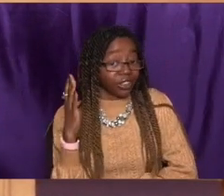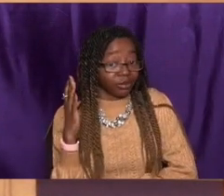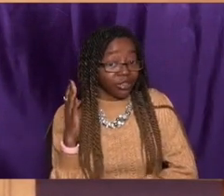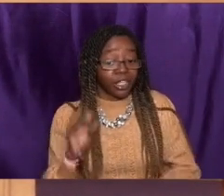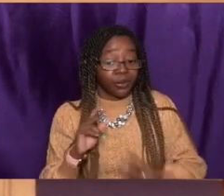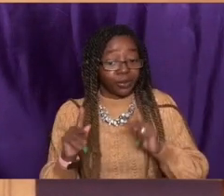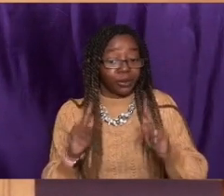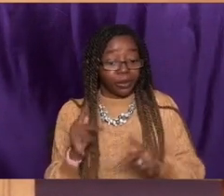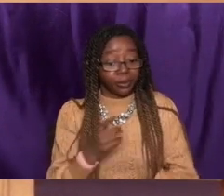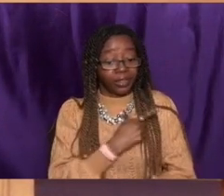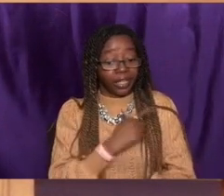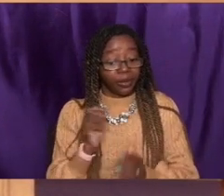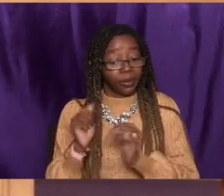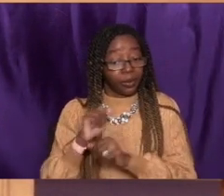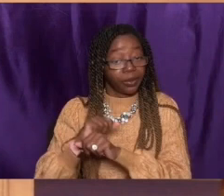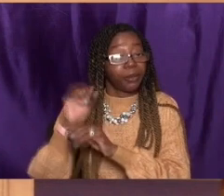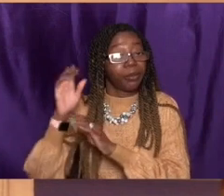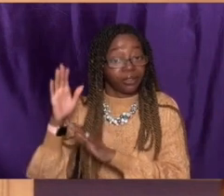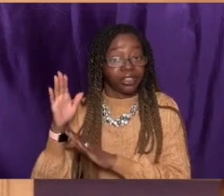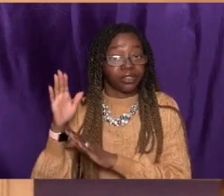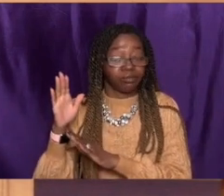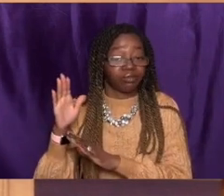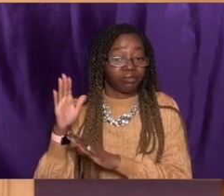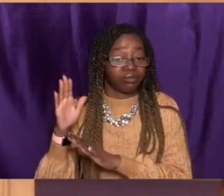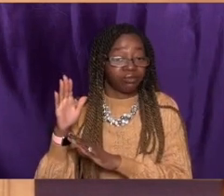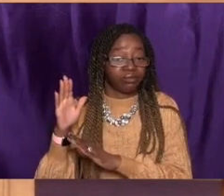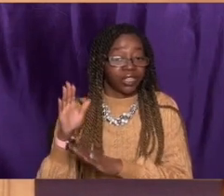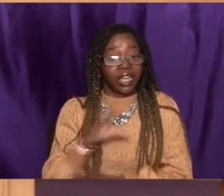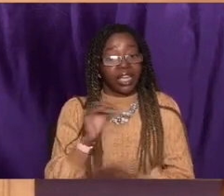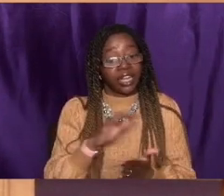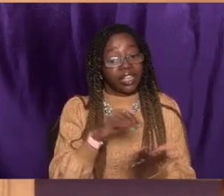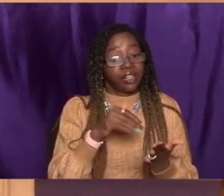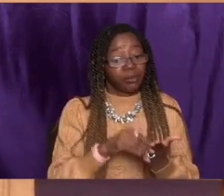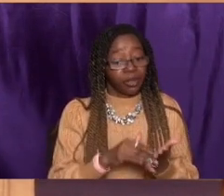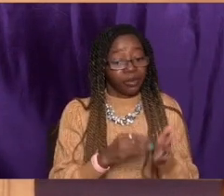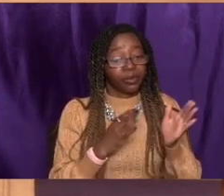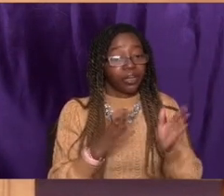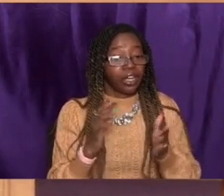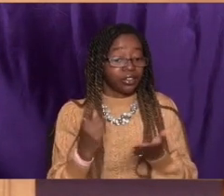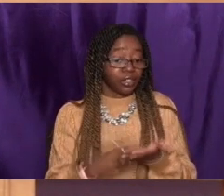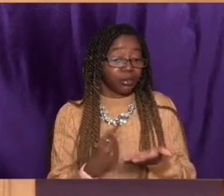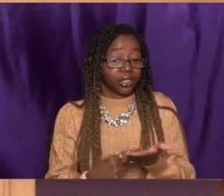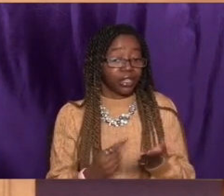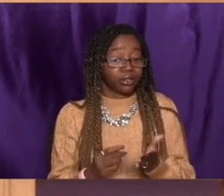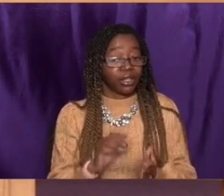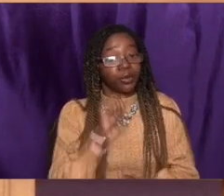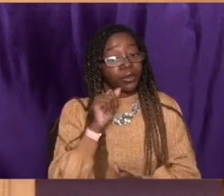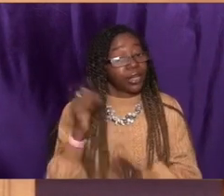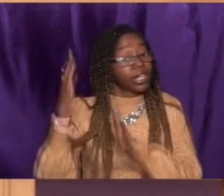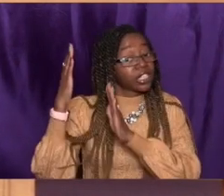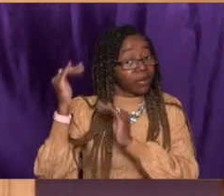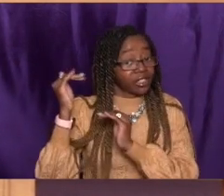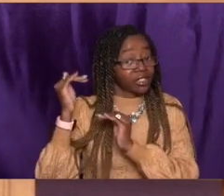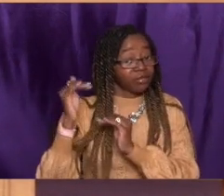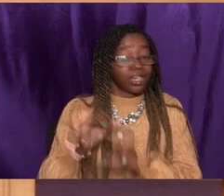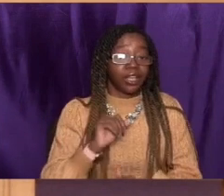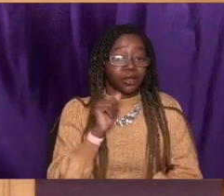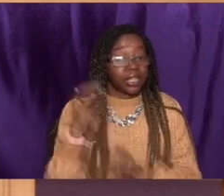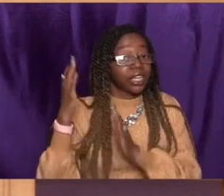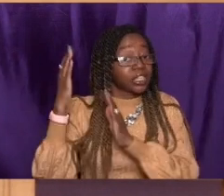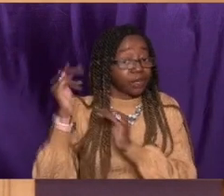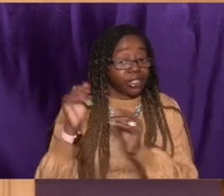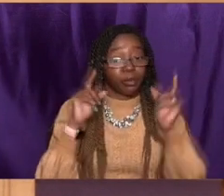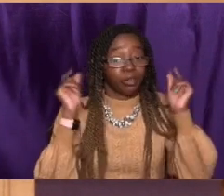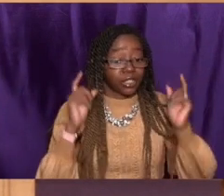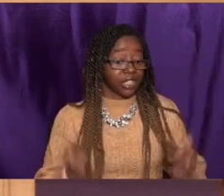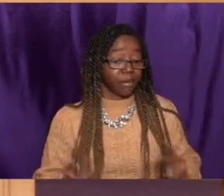the mountain, very routine thing. In the midst of the routine, when you least expect it, it was totally unexpected. Moses